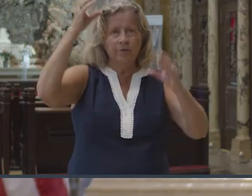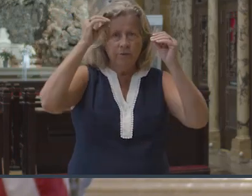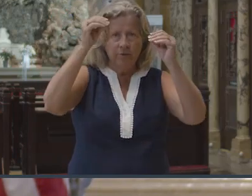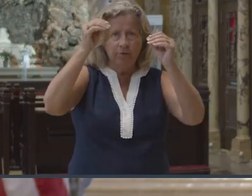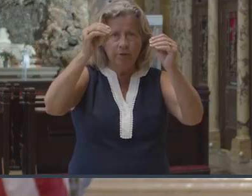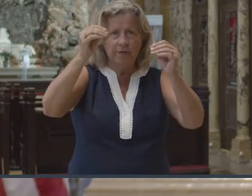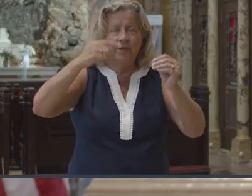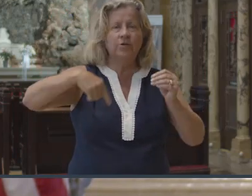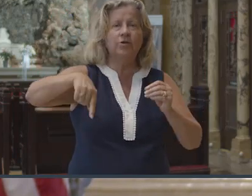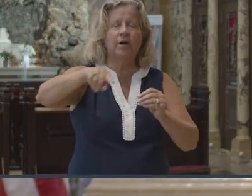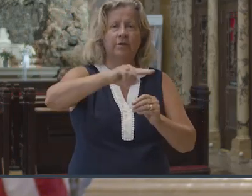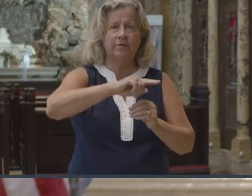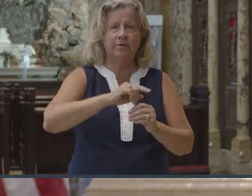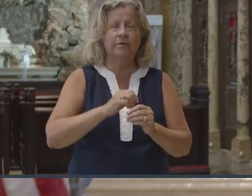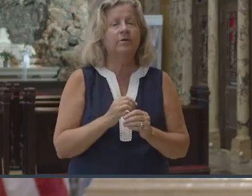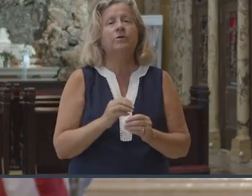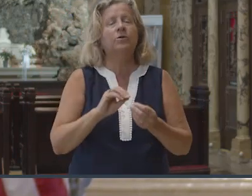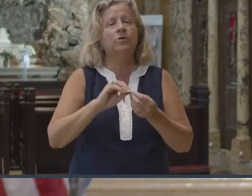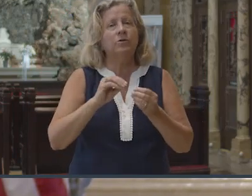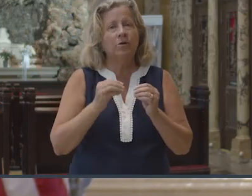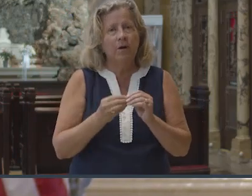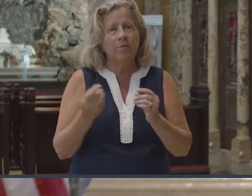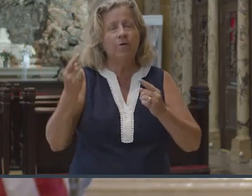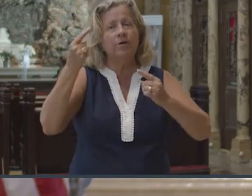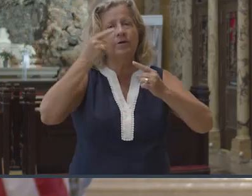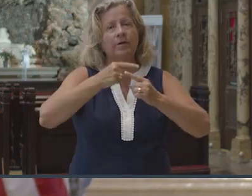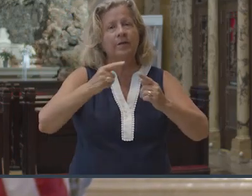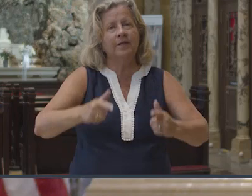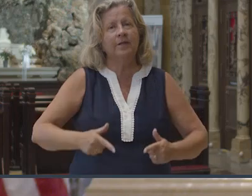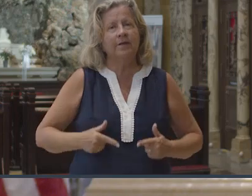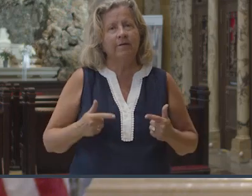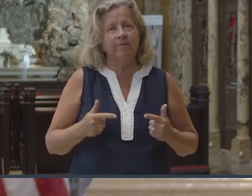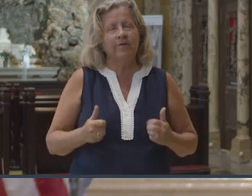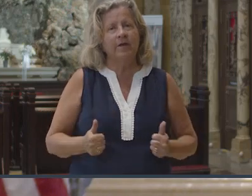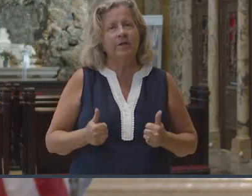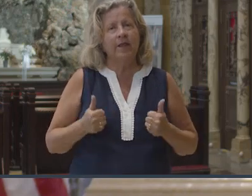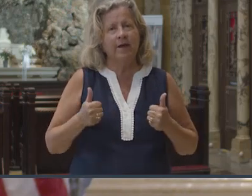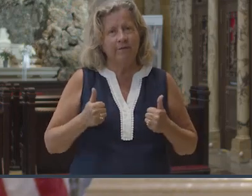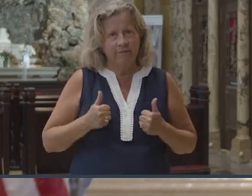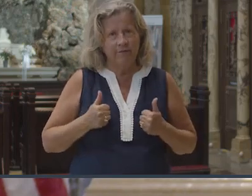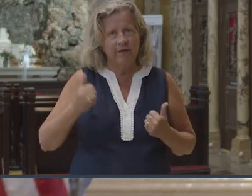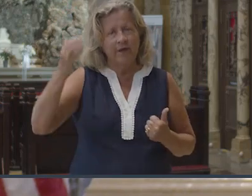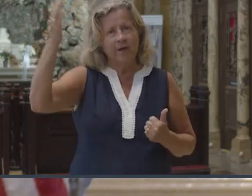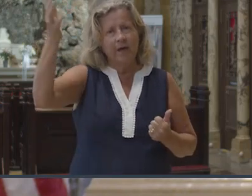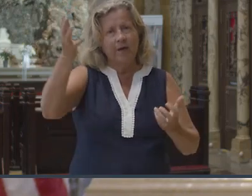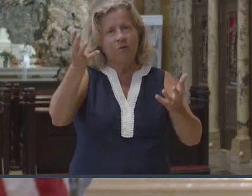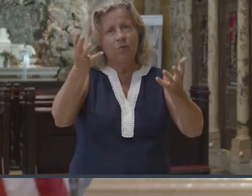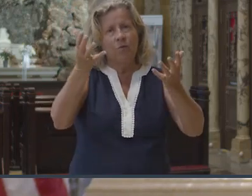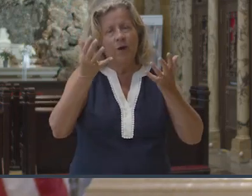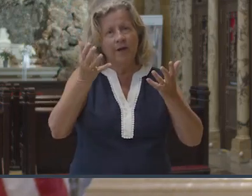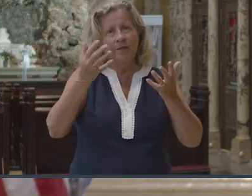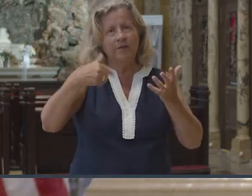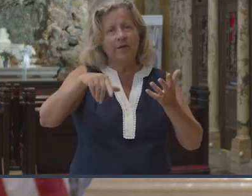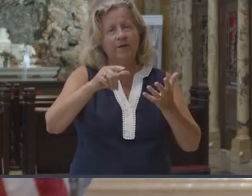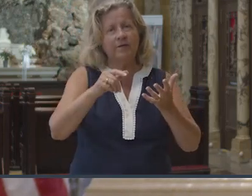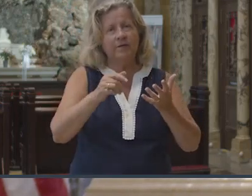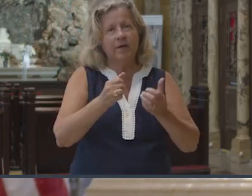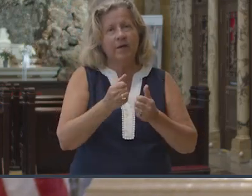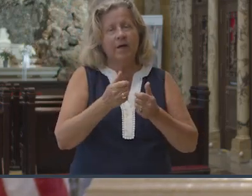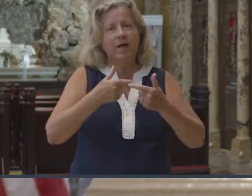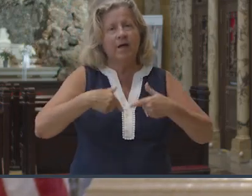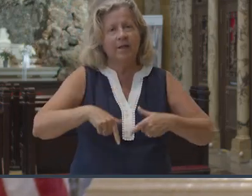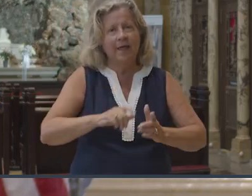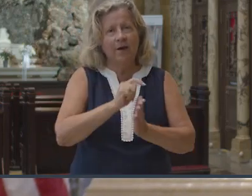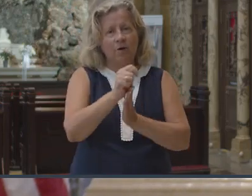our days aright, to live lives that he wants us to, and to make our time rich in